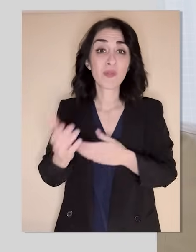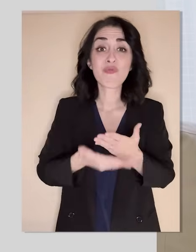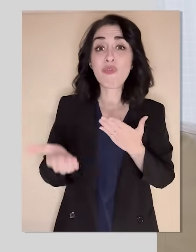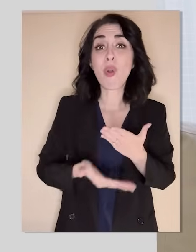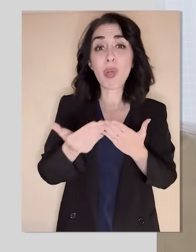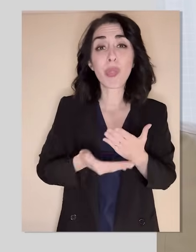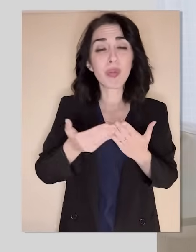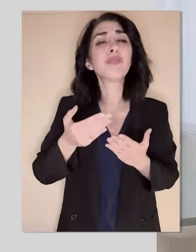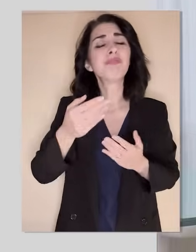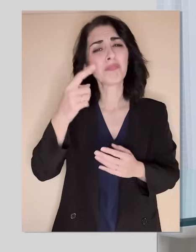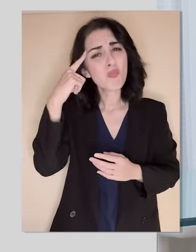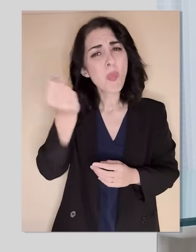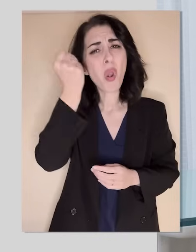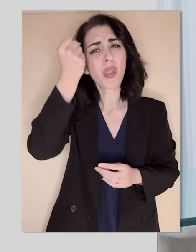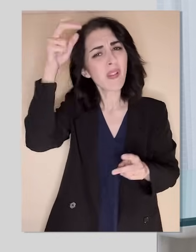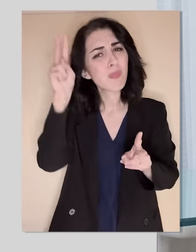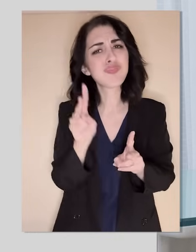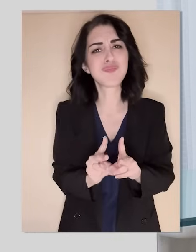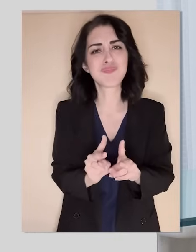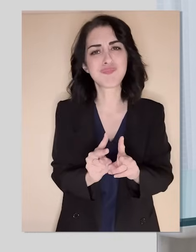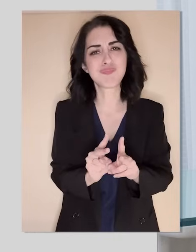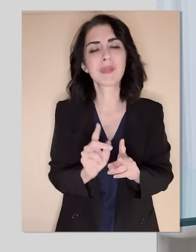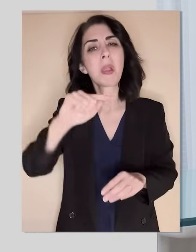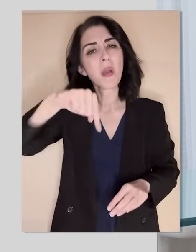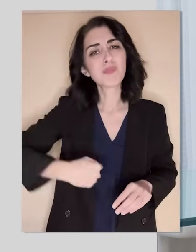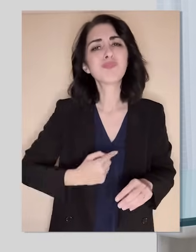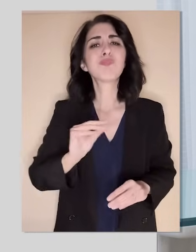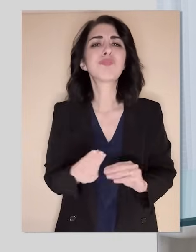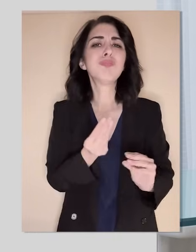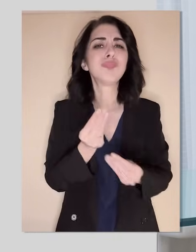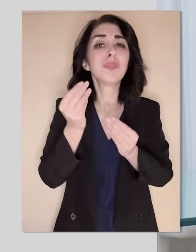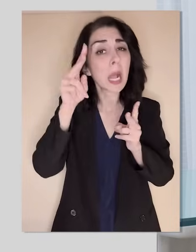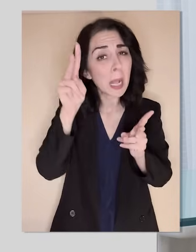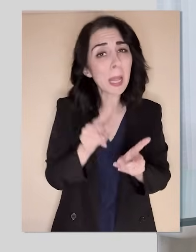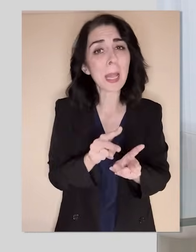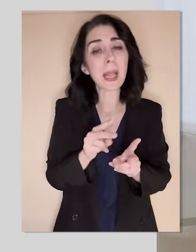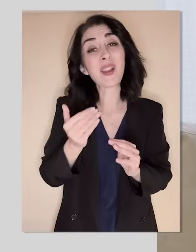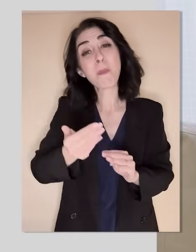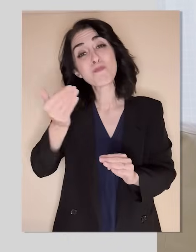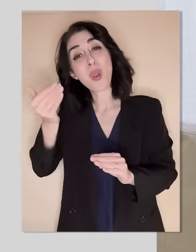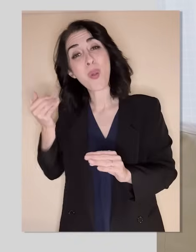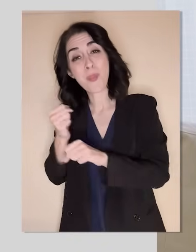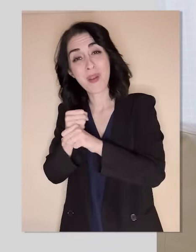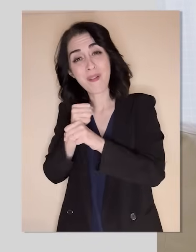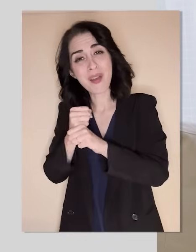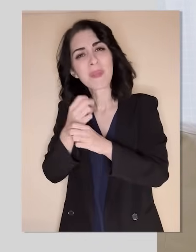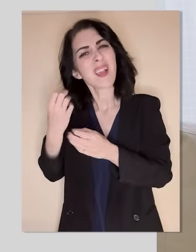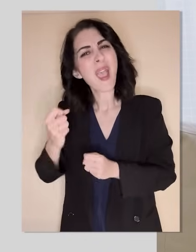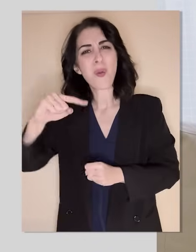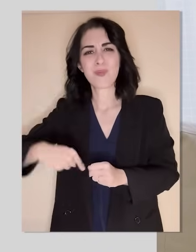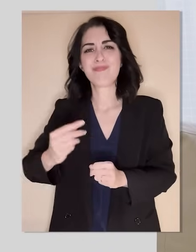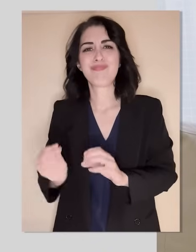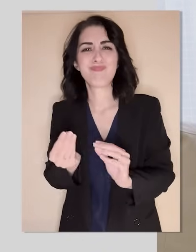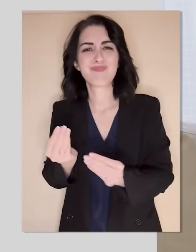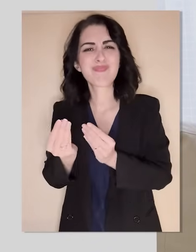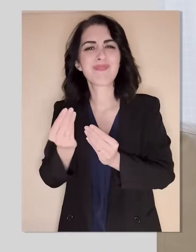the older drugs have a lot of side effects of sleepiness, weight gain, dry mouth, and so on.